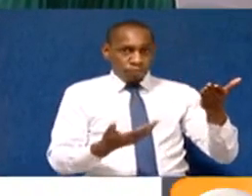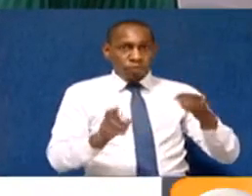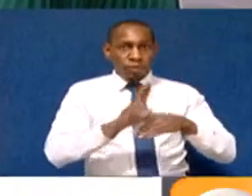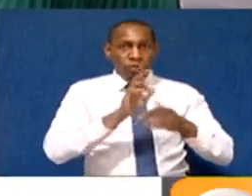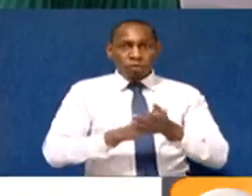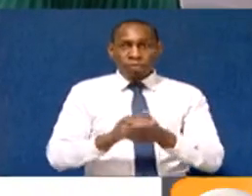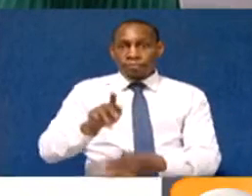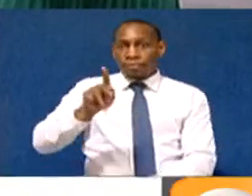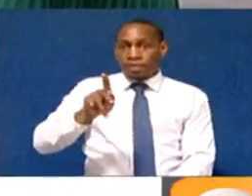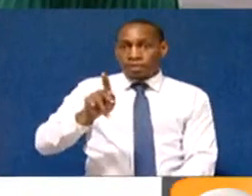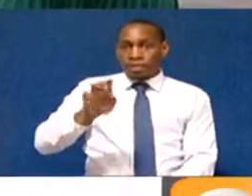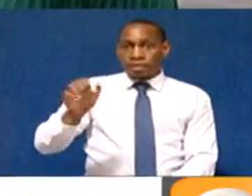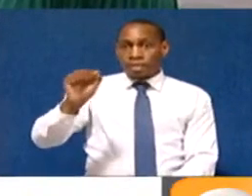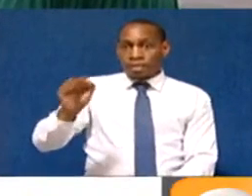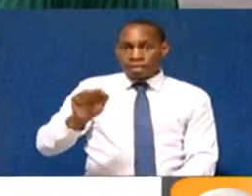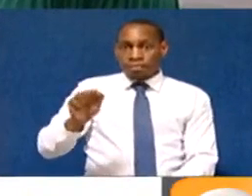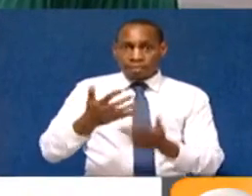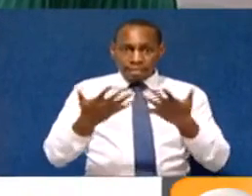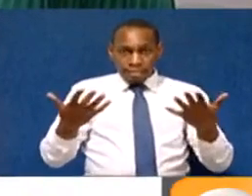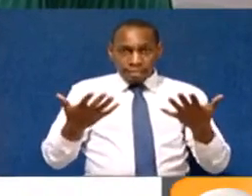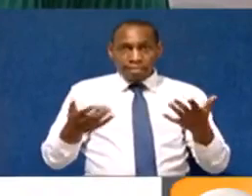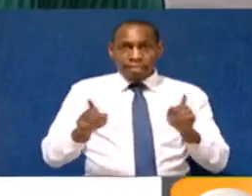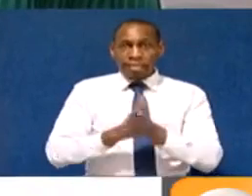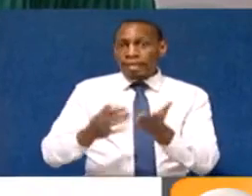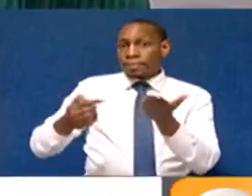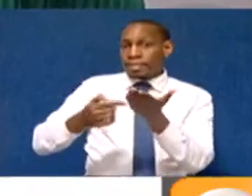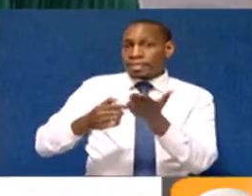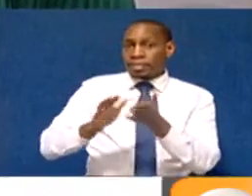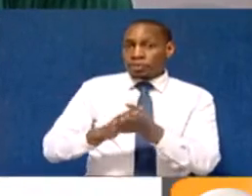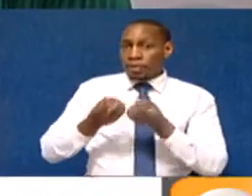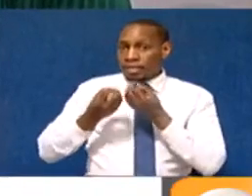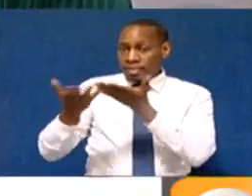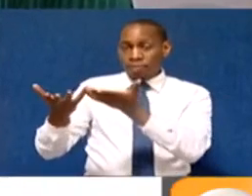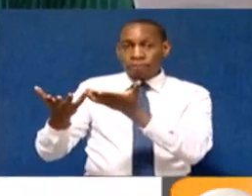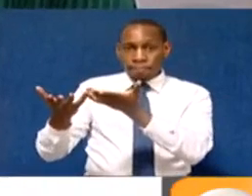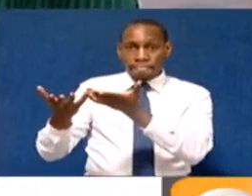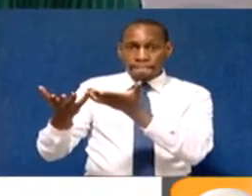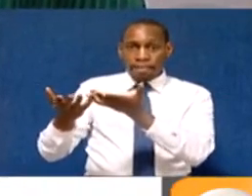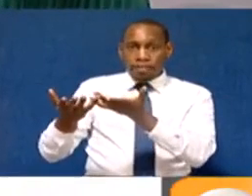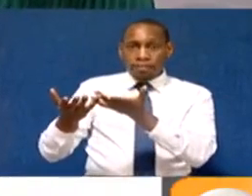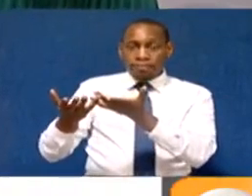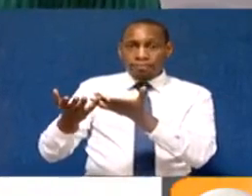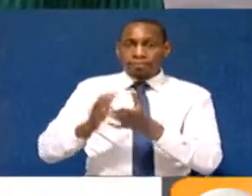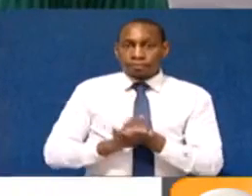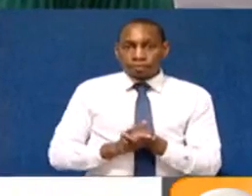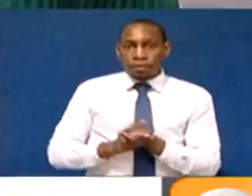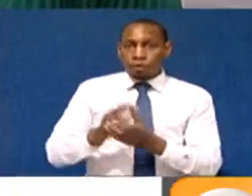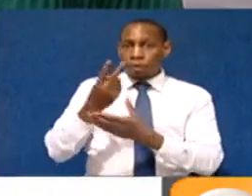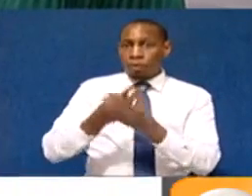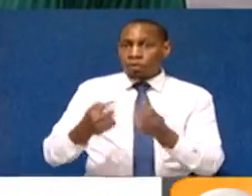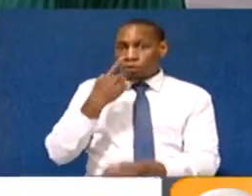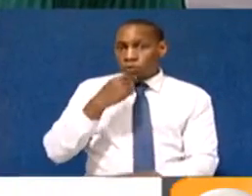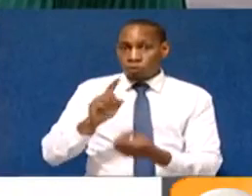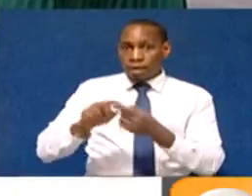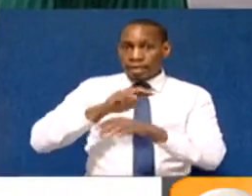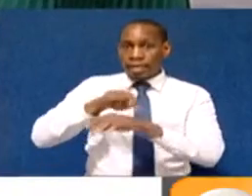using the KEEMS kit that we talked about earlier, and they then electronically transmit this simultaneously to both